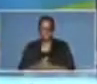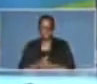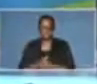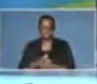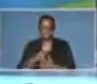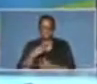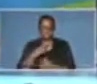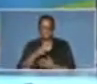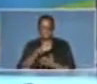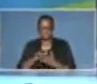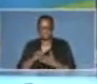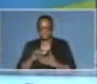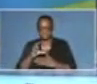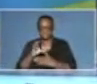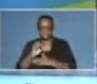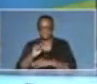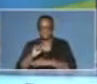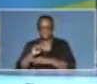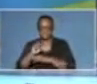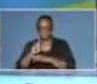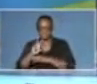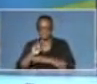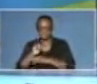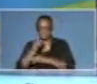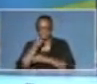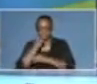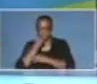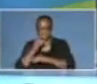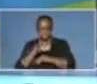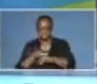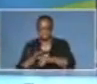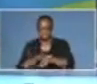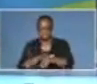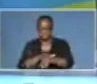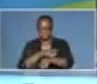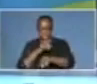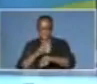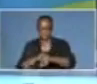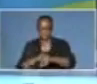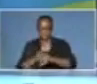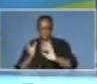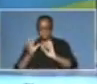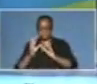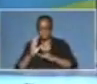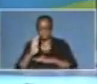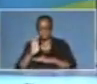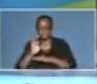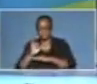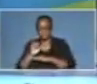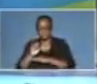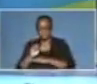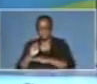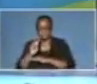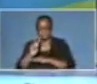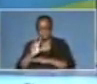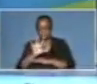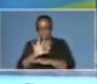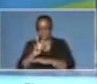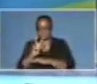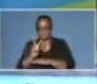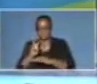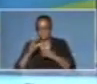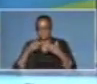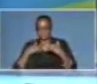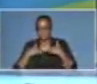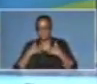it a catering snafu. The Straits Times in London is reporting that British Airways Flight 252's crew encountered